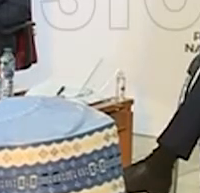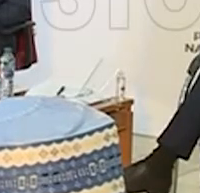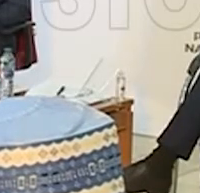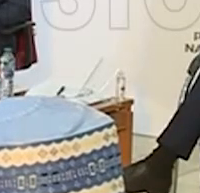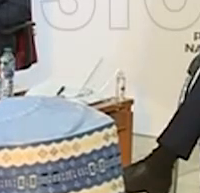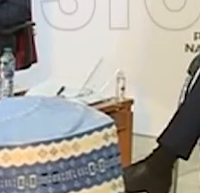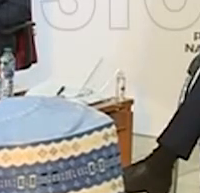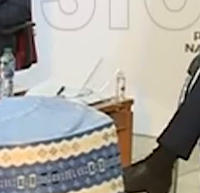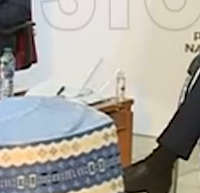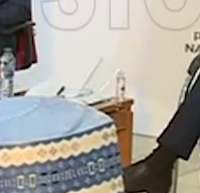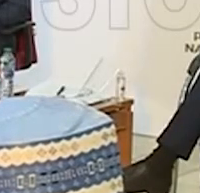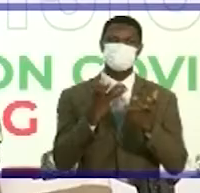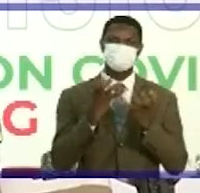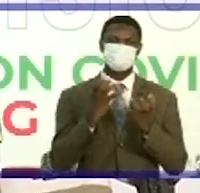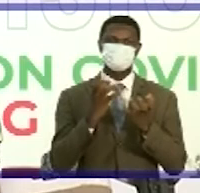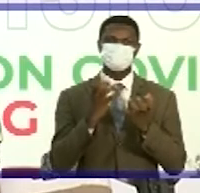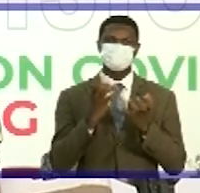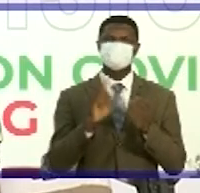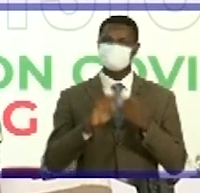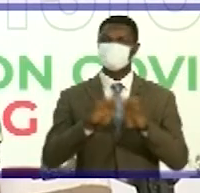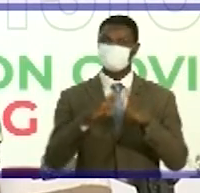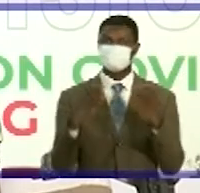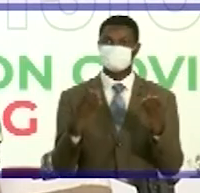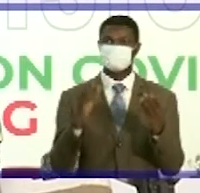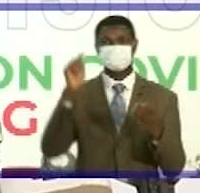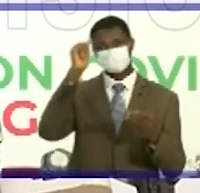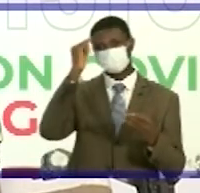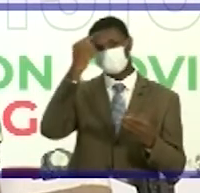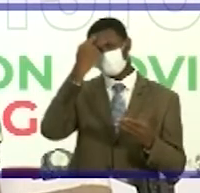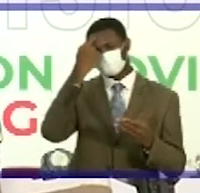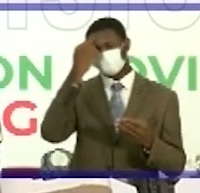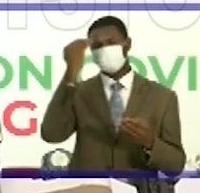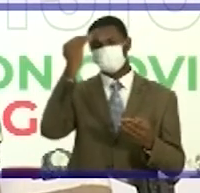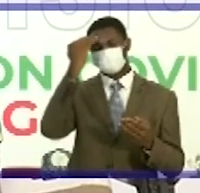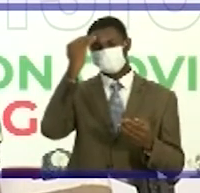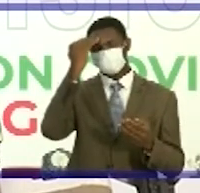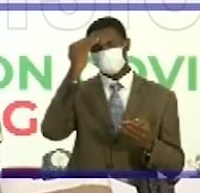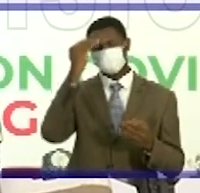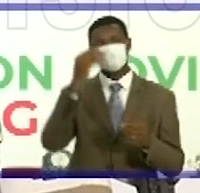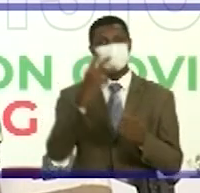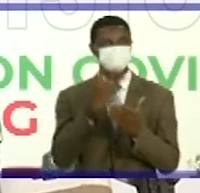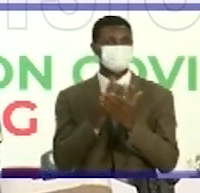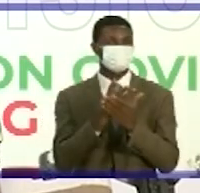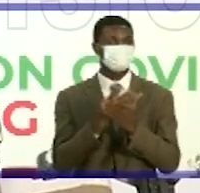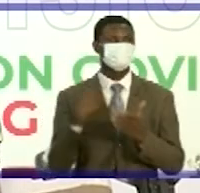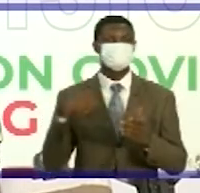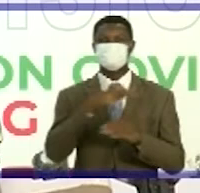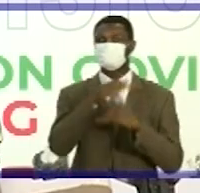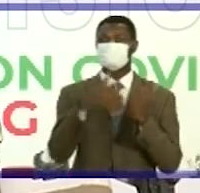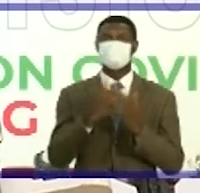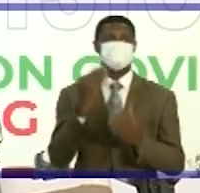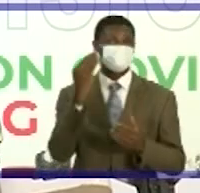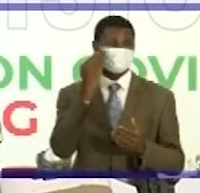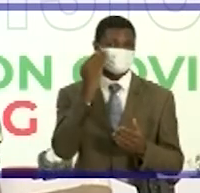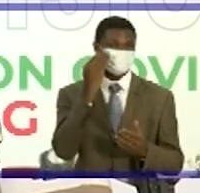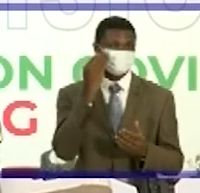want to open, and government is conscious of this fact and are all aware of the adverse effect of